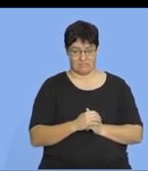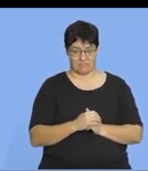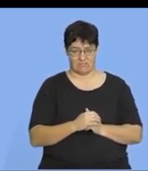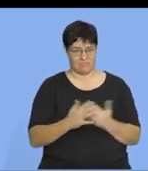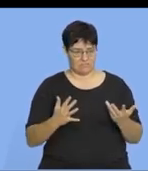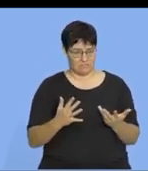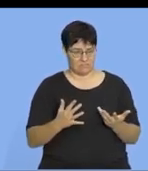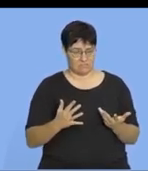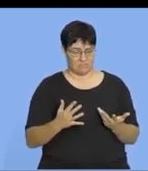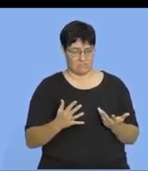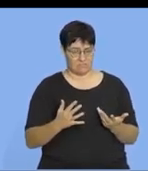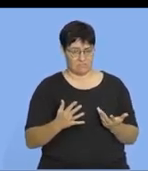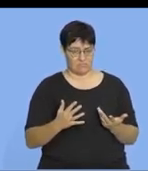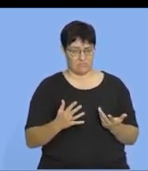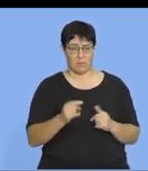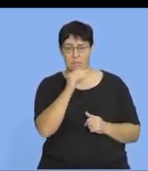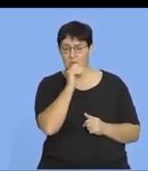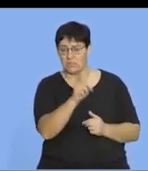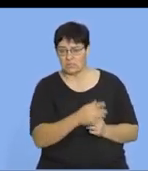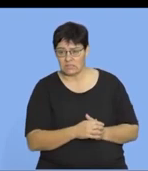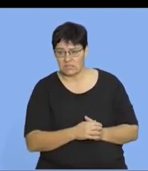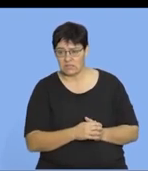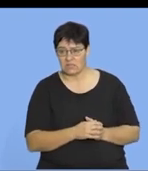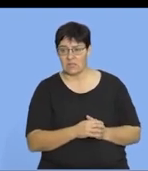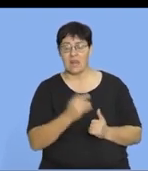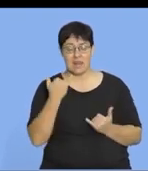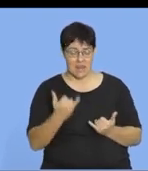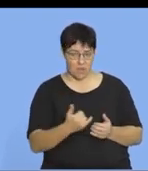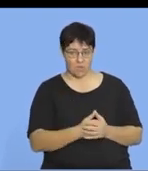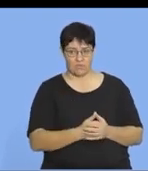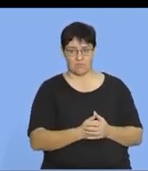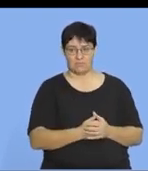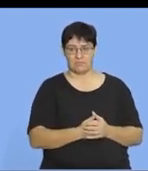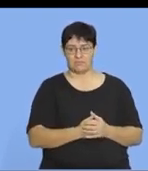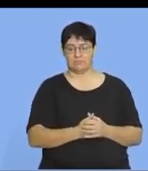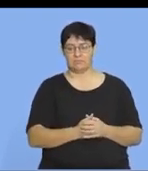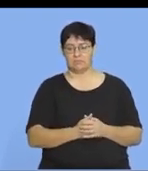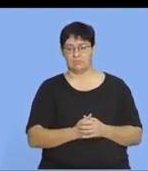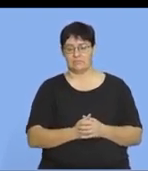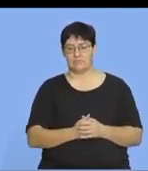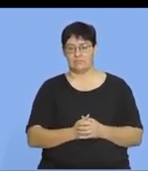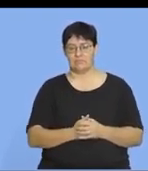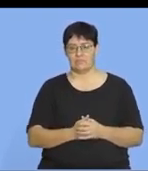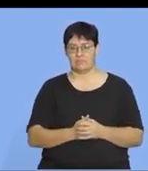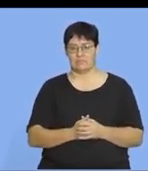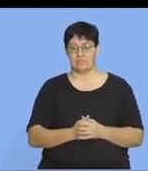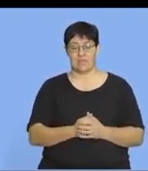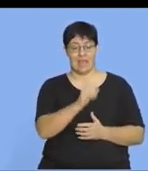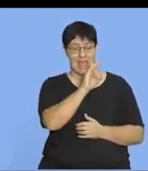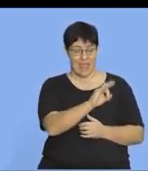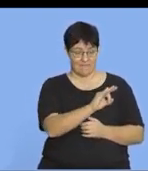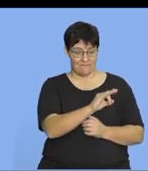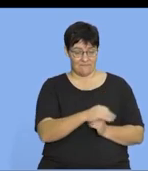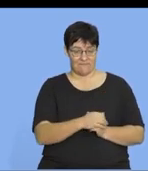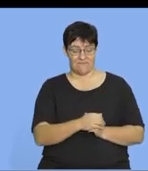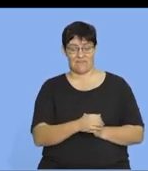How does this help us? Well, it means that I can now go, let's do it over here. My F